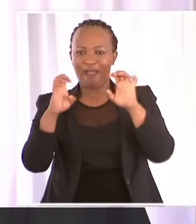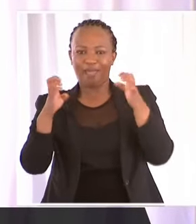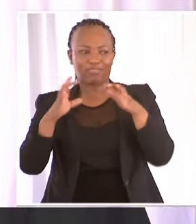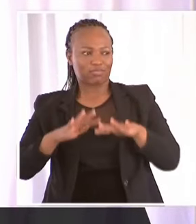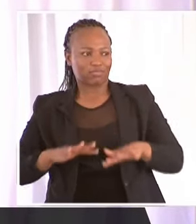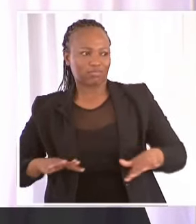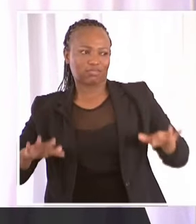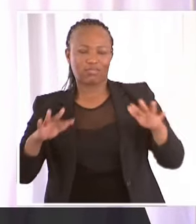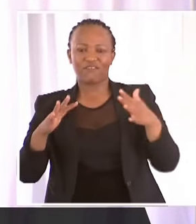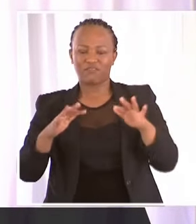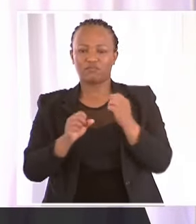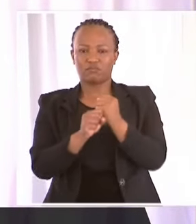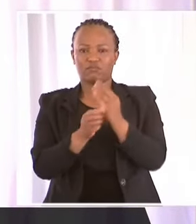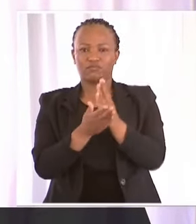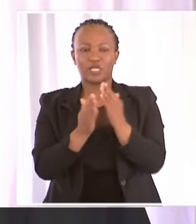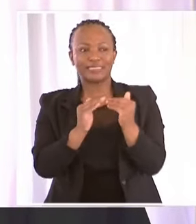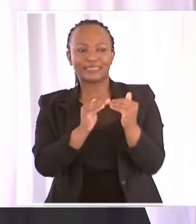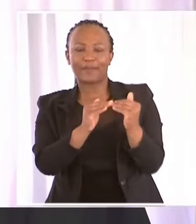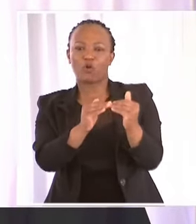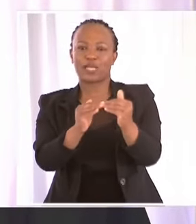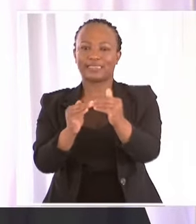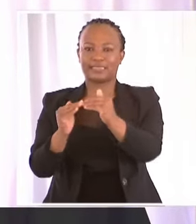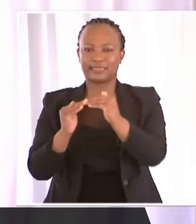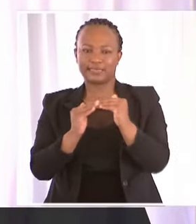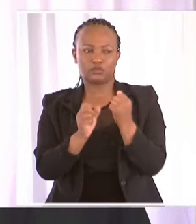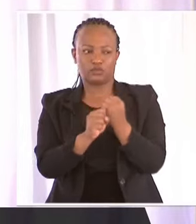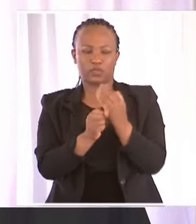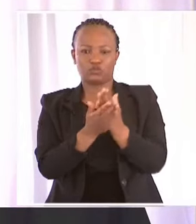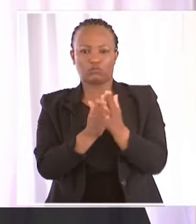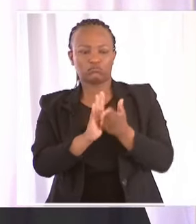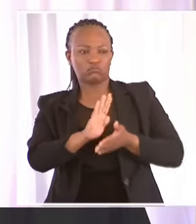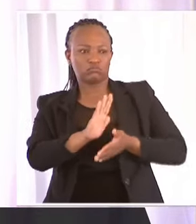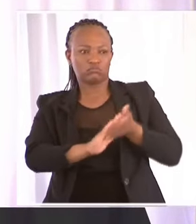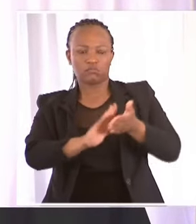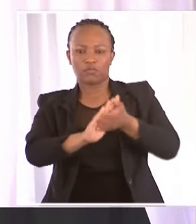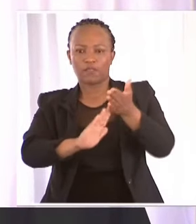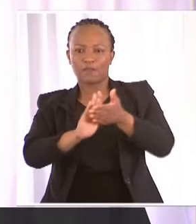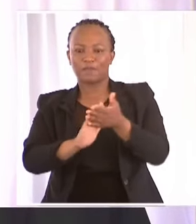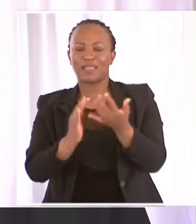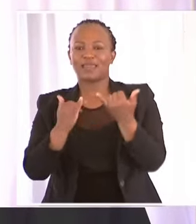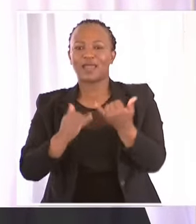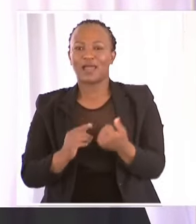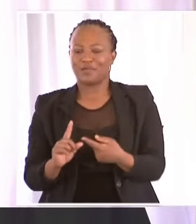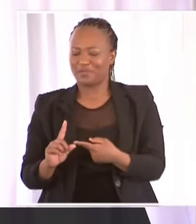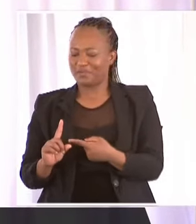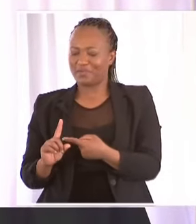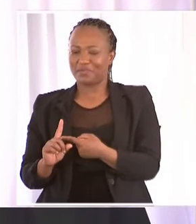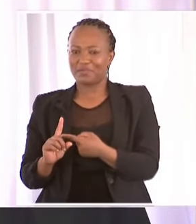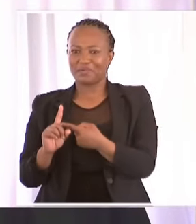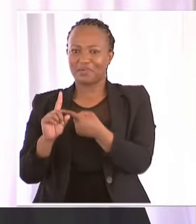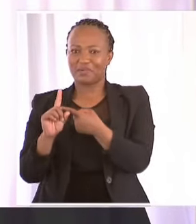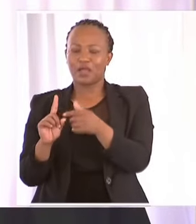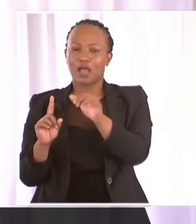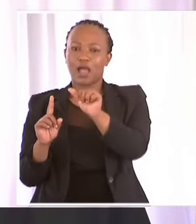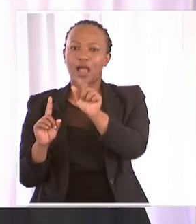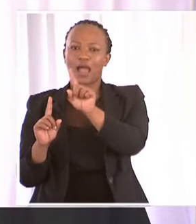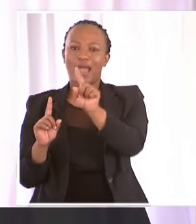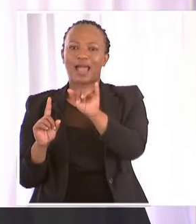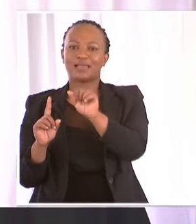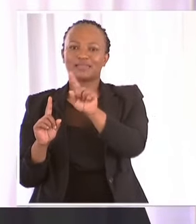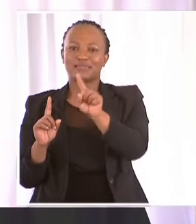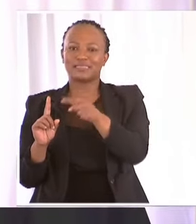democracy intact. With comrades like Aziz now gone, it does feel